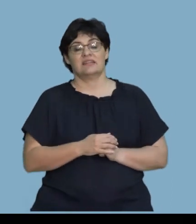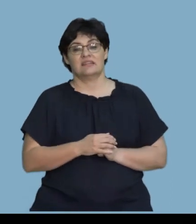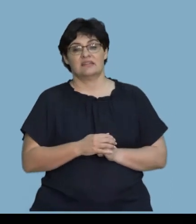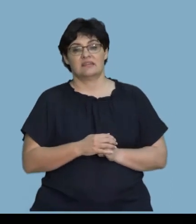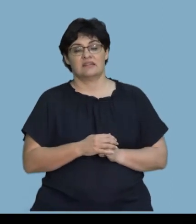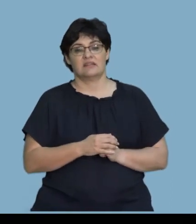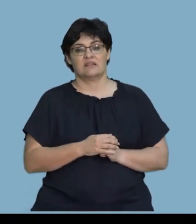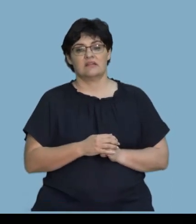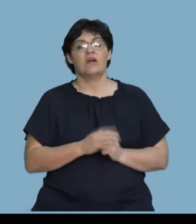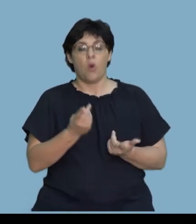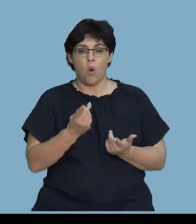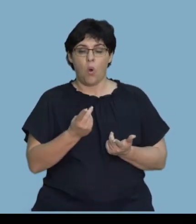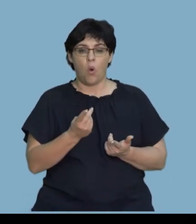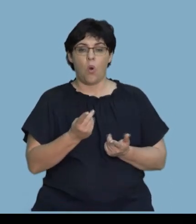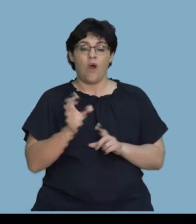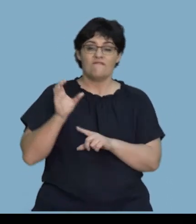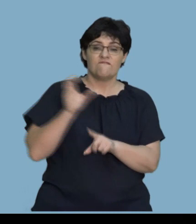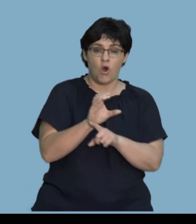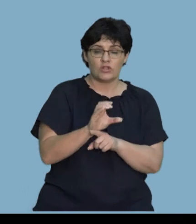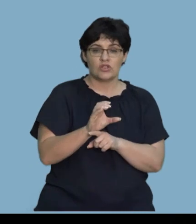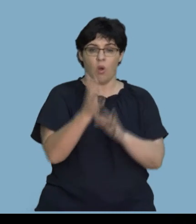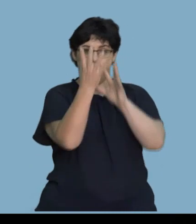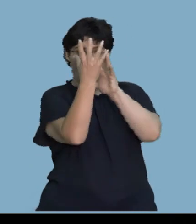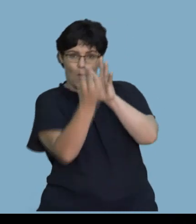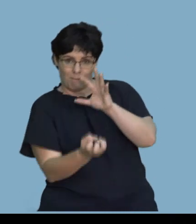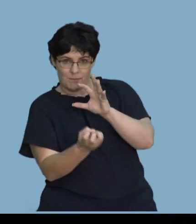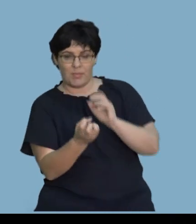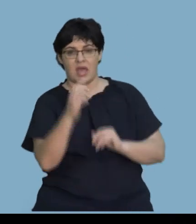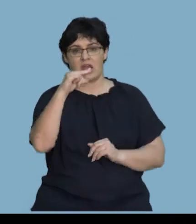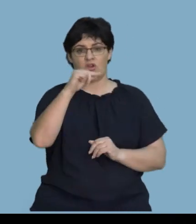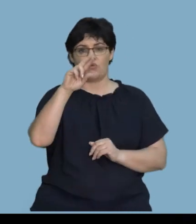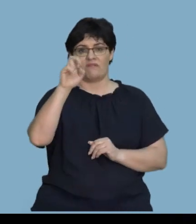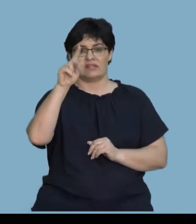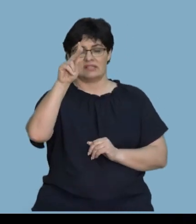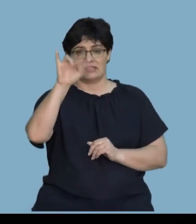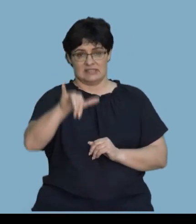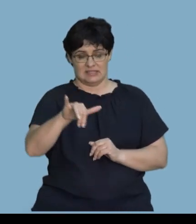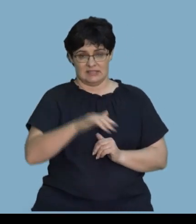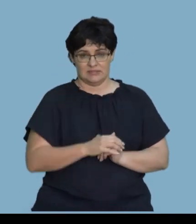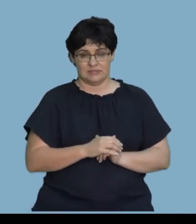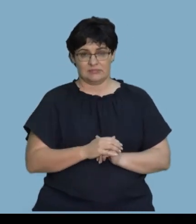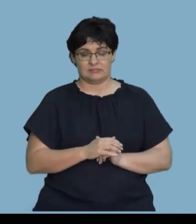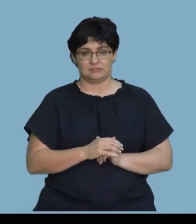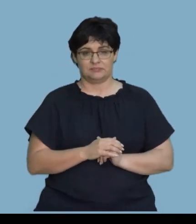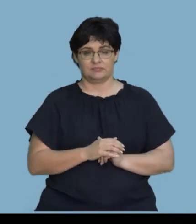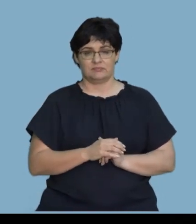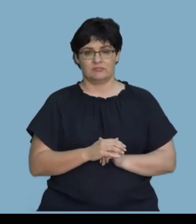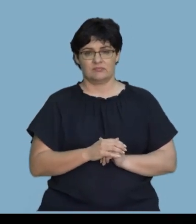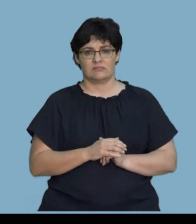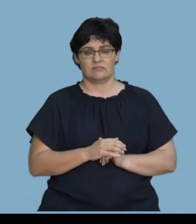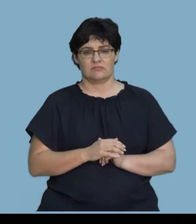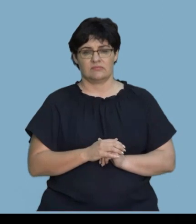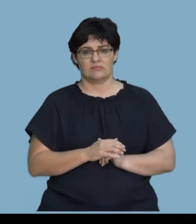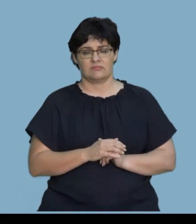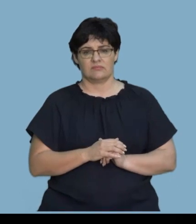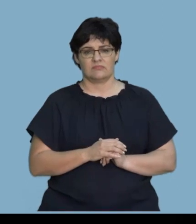the force of gravity, right? Okay, or force of gravity. Okay, now there's